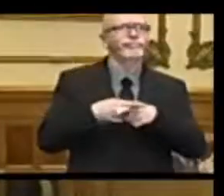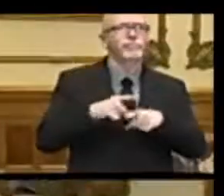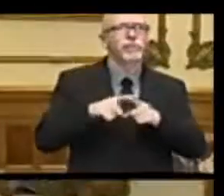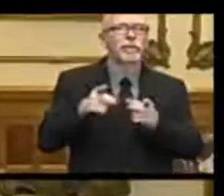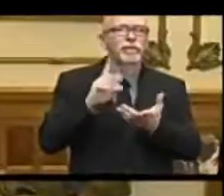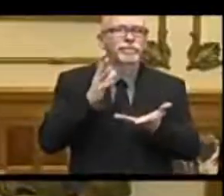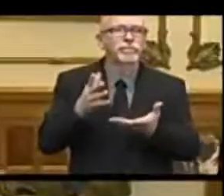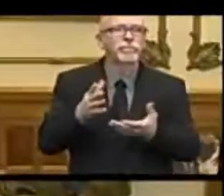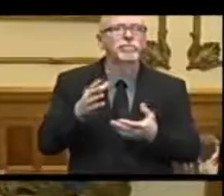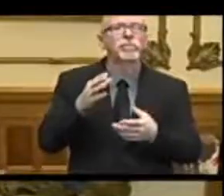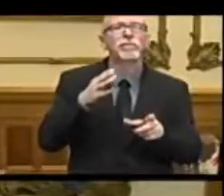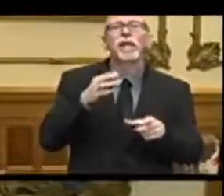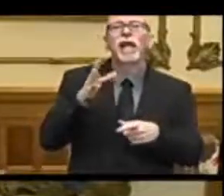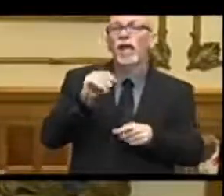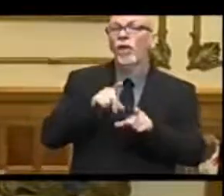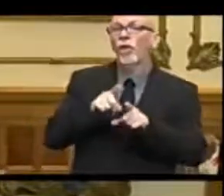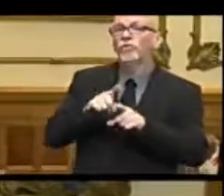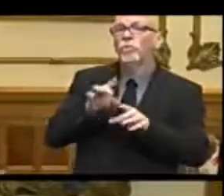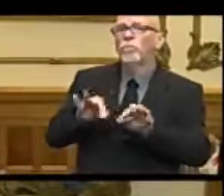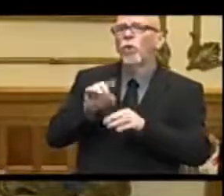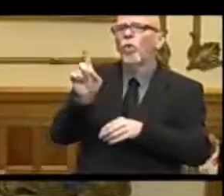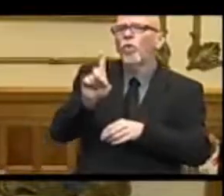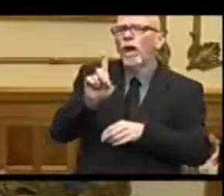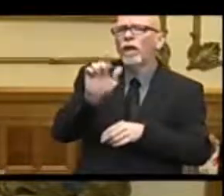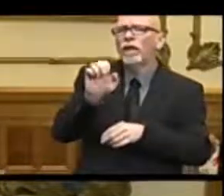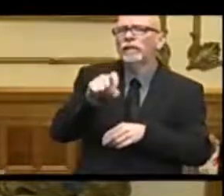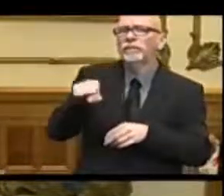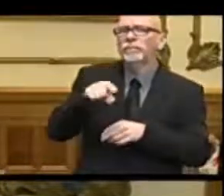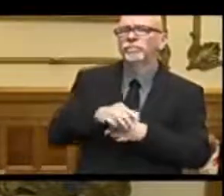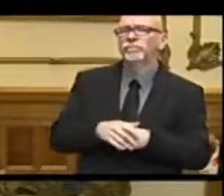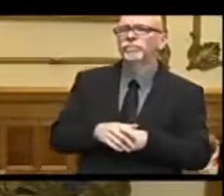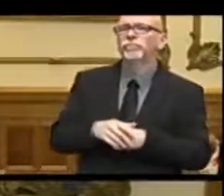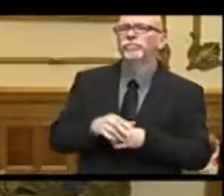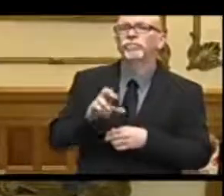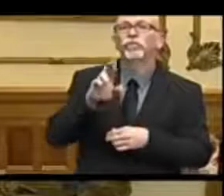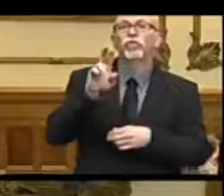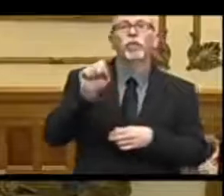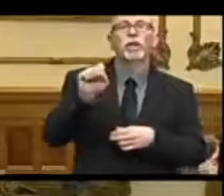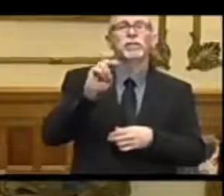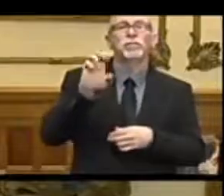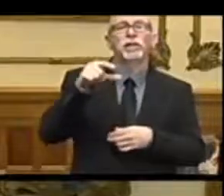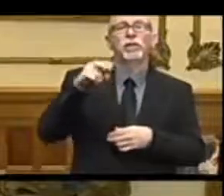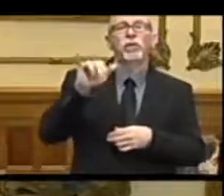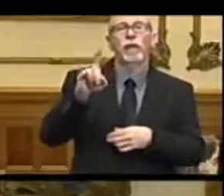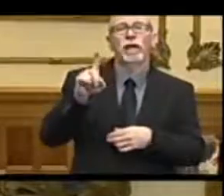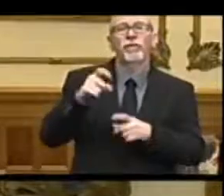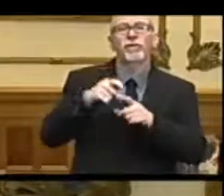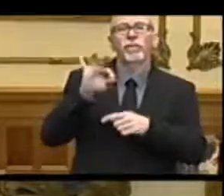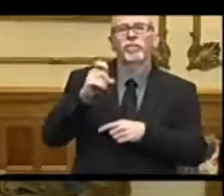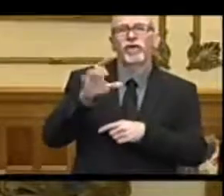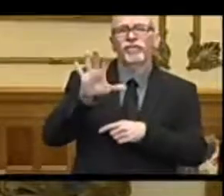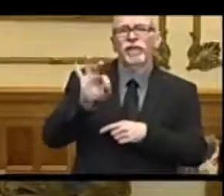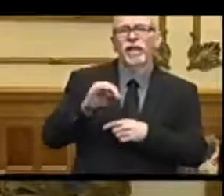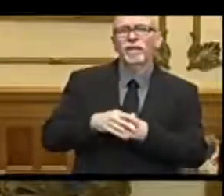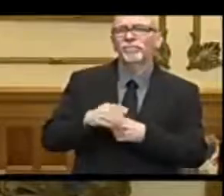where are those cases? Also important. Russ McQuaid, Fox 59. Good afternoon, Russ.